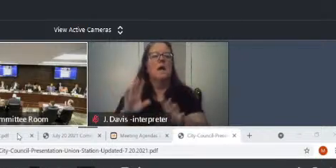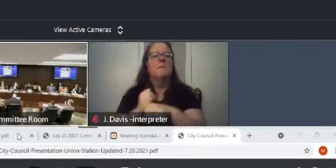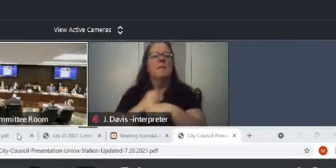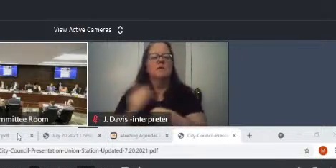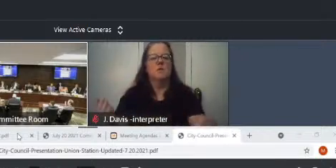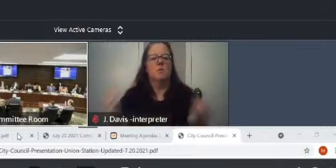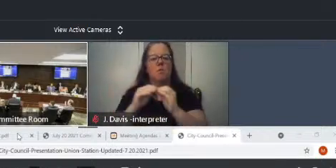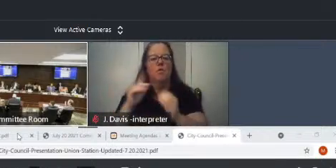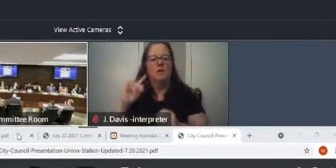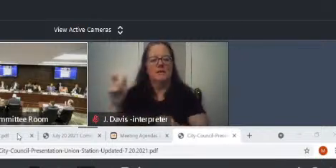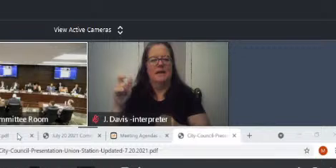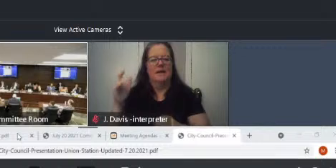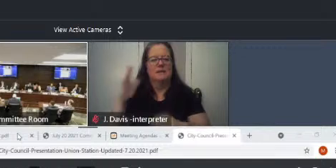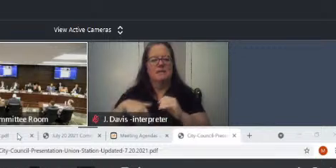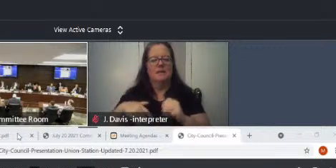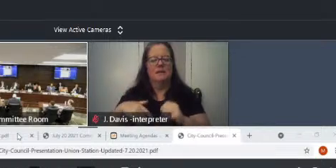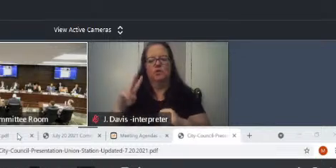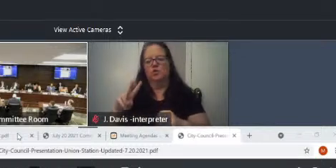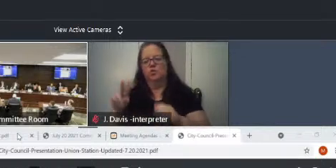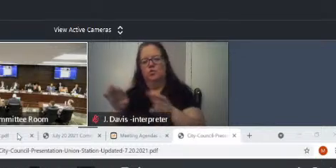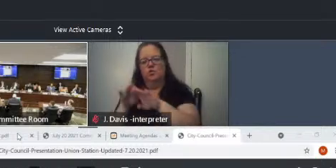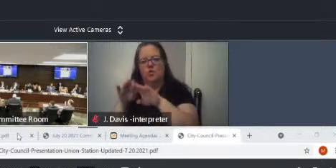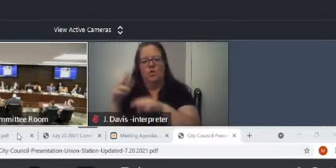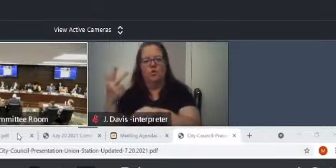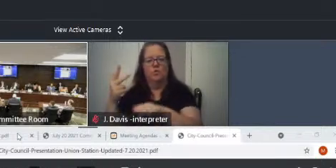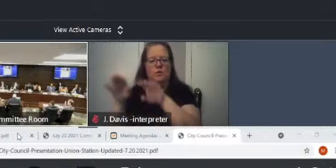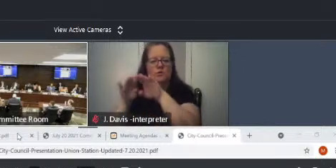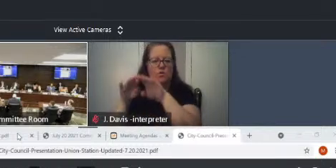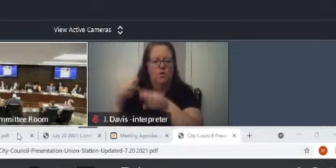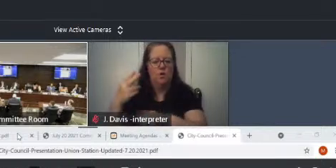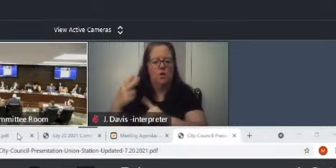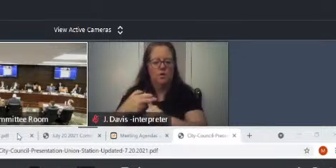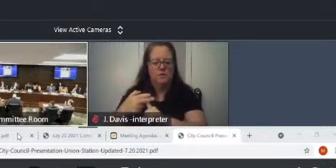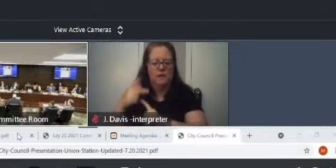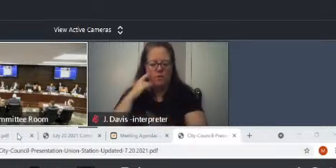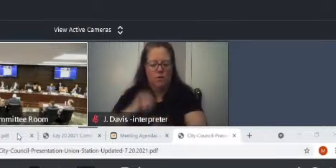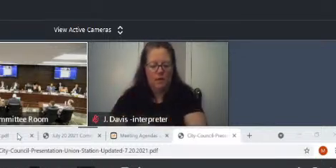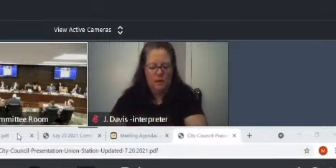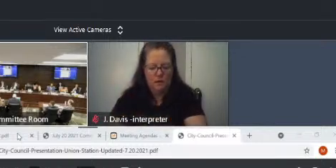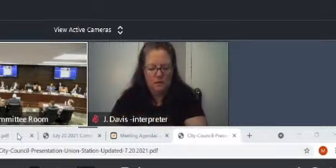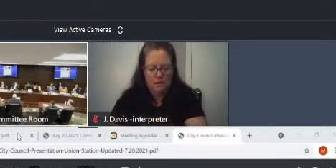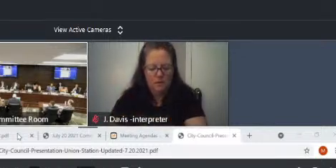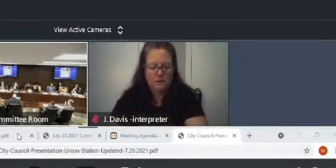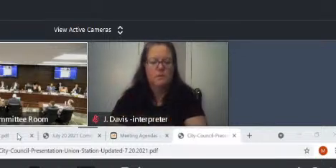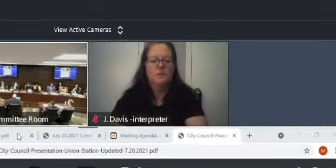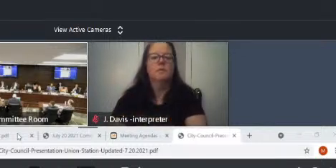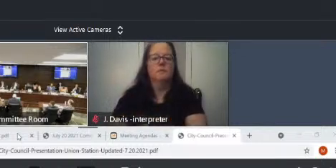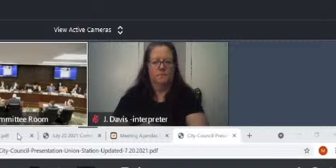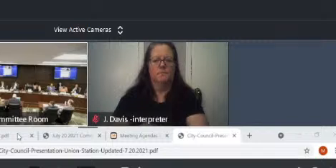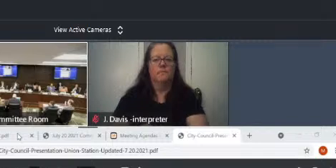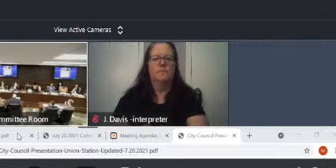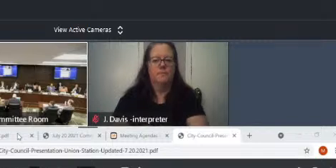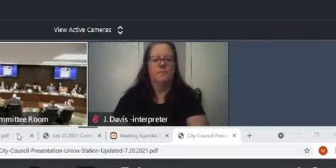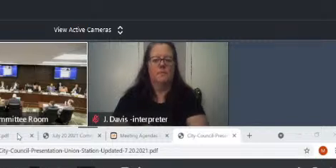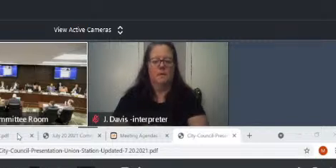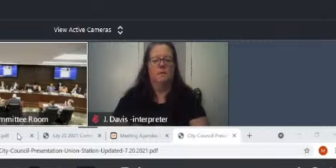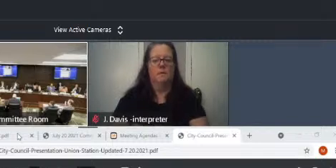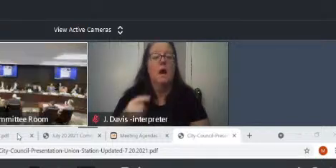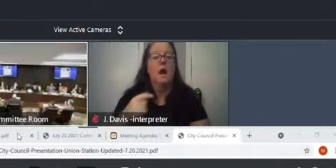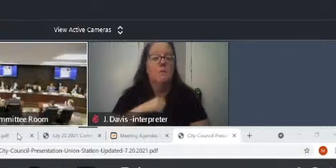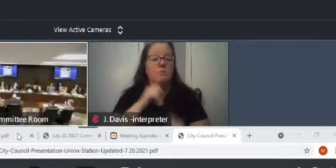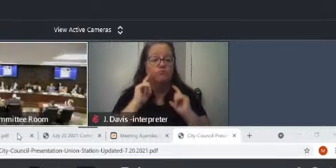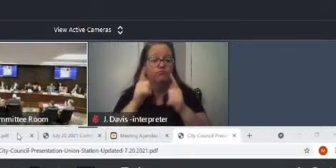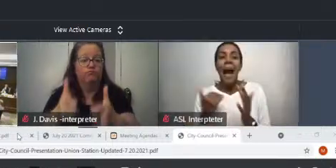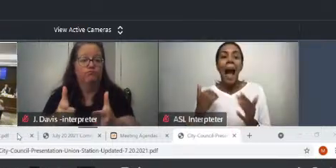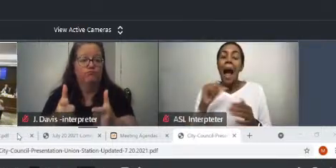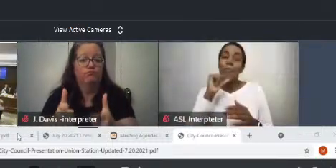3-story hotel on it. So those are general comments. I'm not sure where I'm at, because I